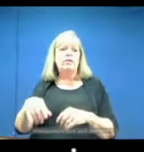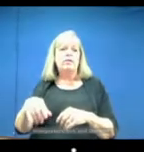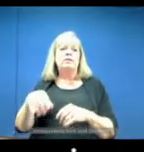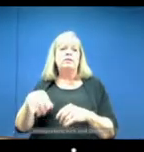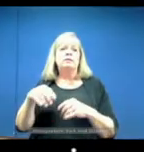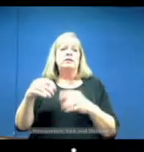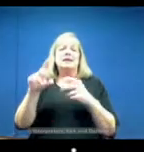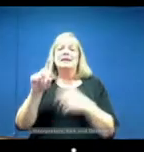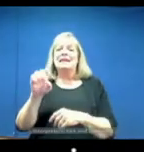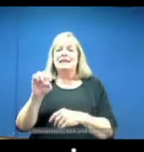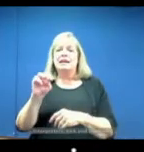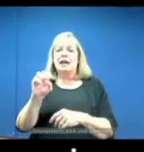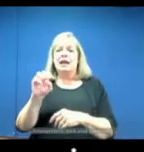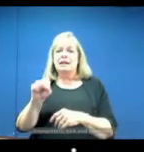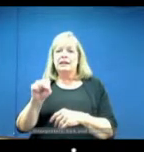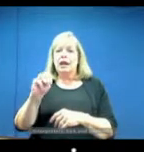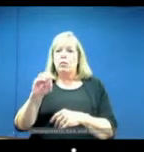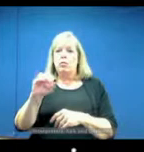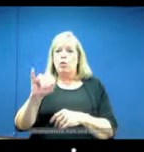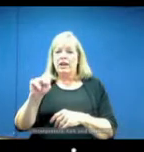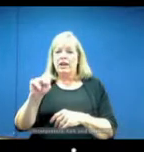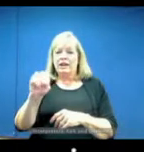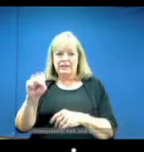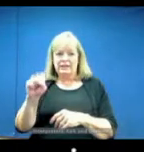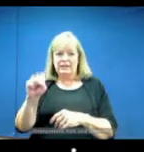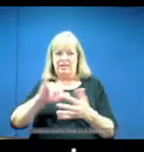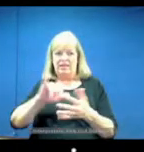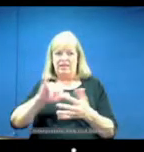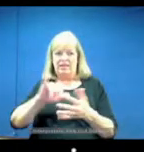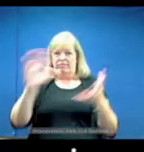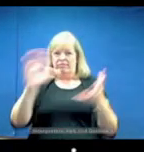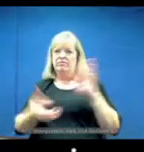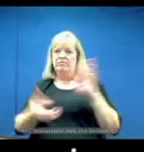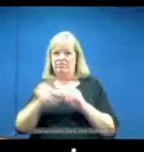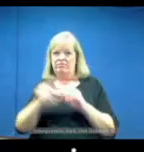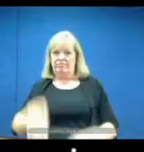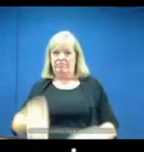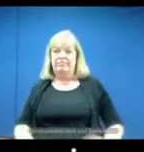Des Moines, and Washington, D.C.